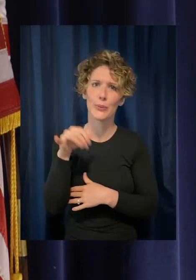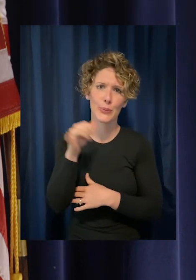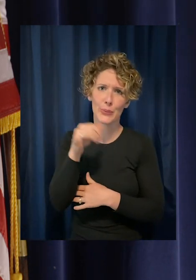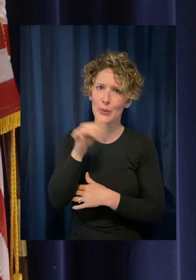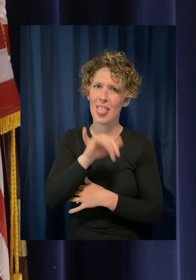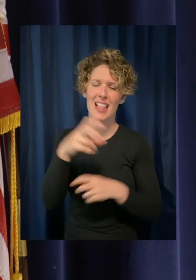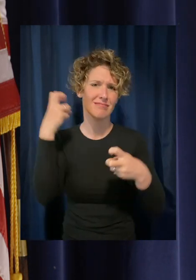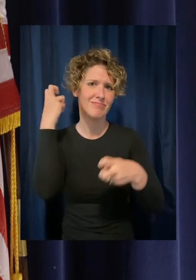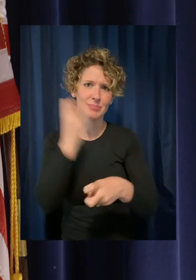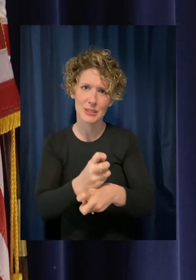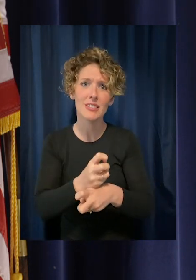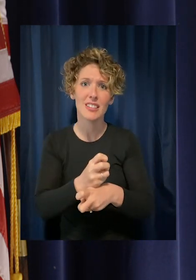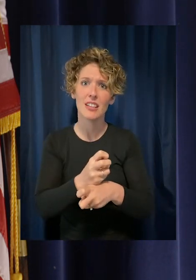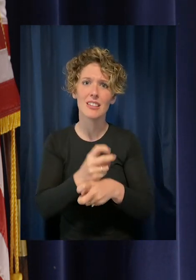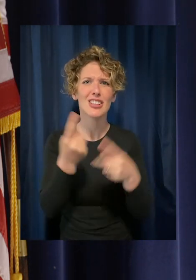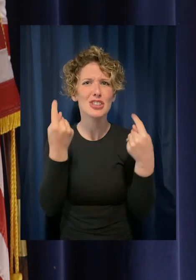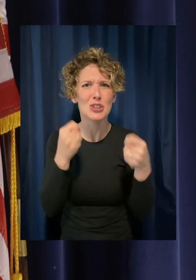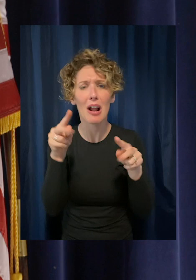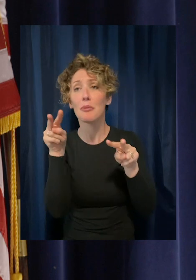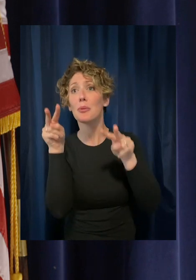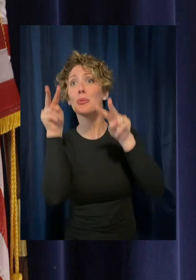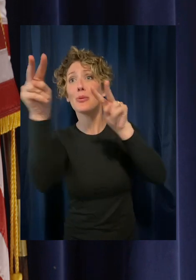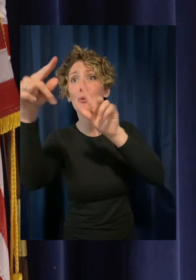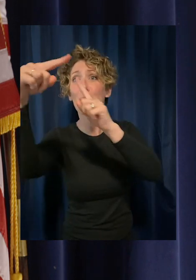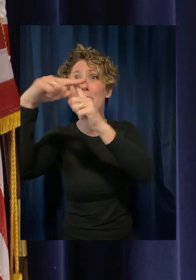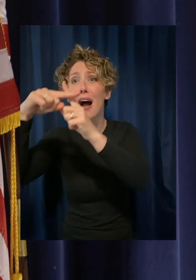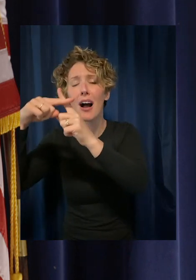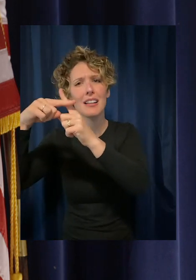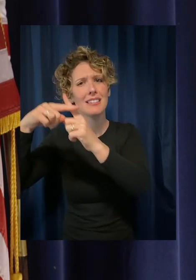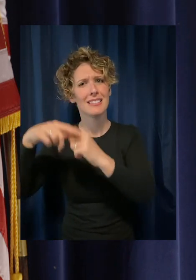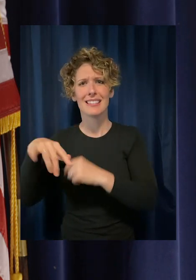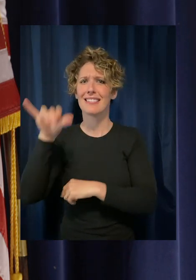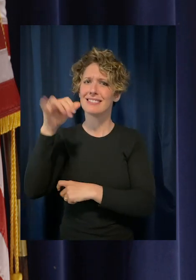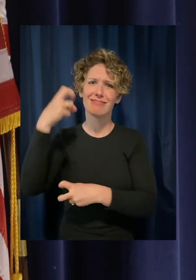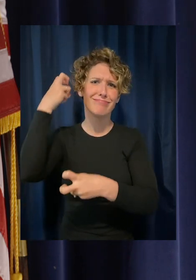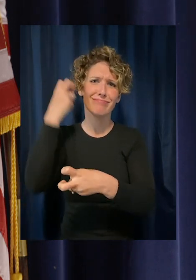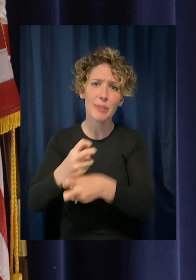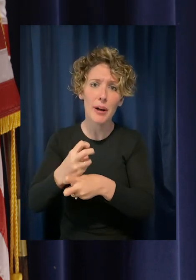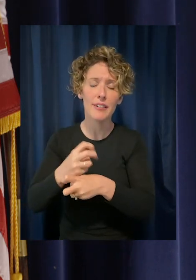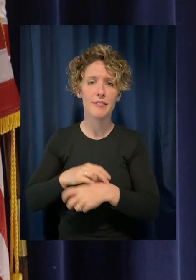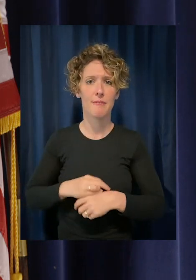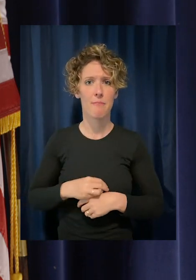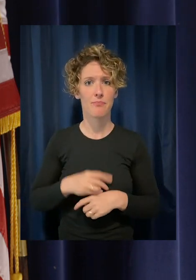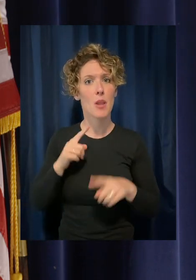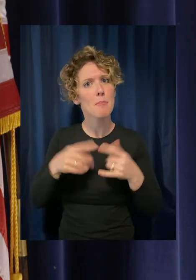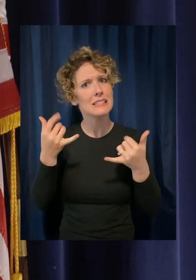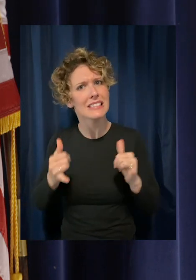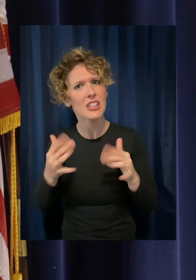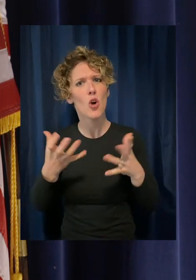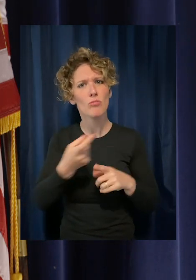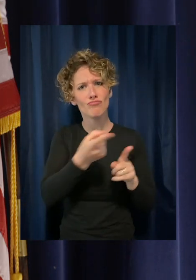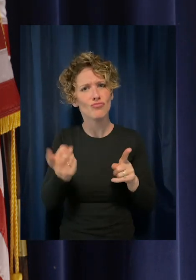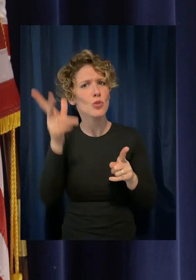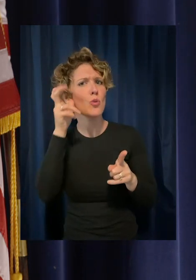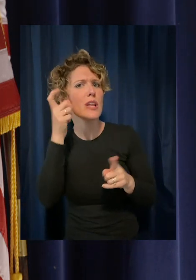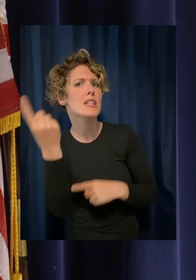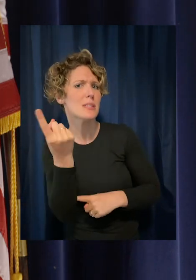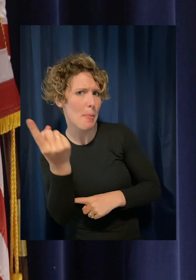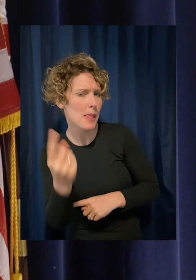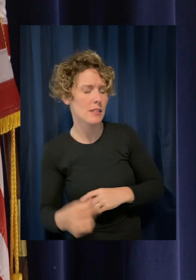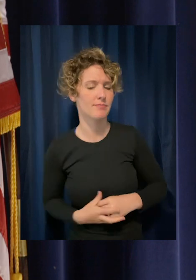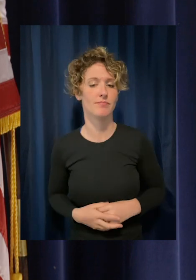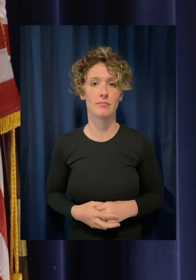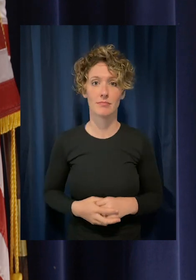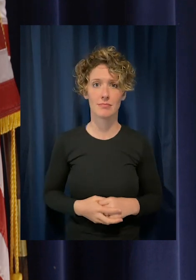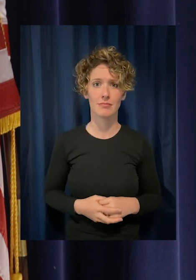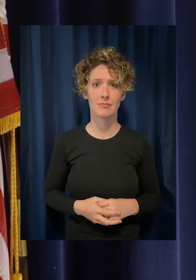the months and years ahead. But I would like to tell you all one thing I think each and every one of us needs to hear. I love